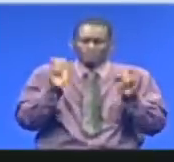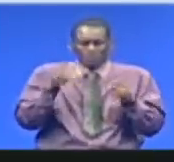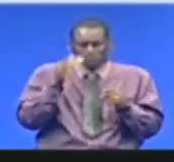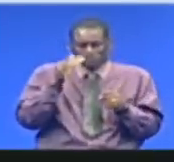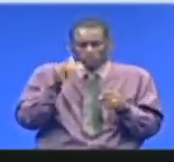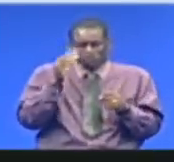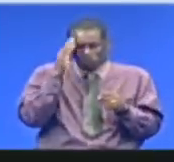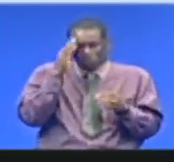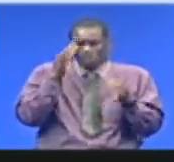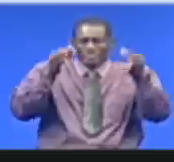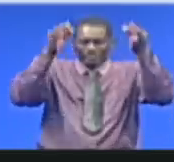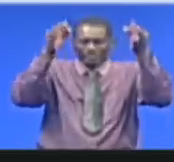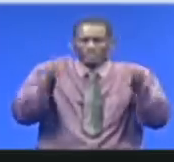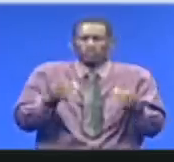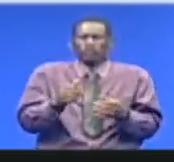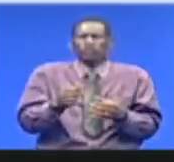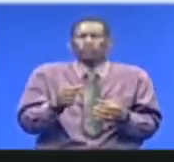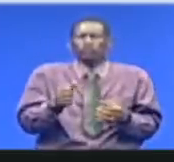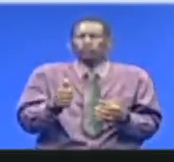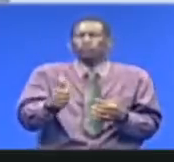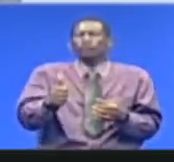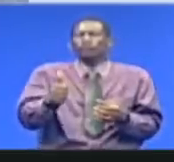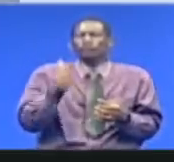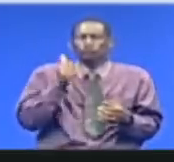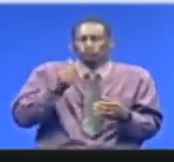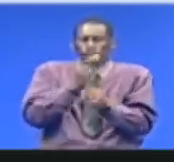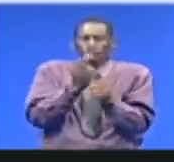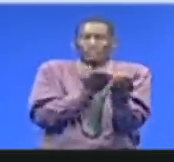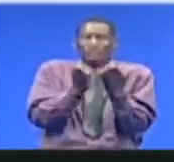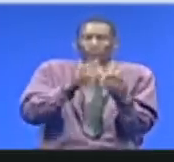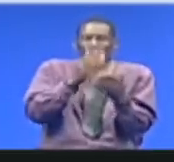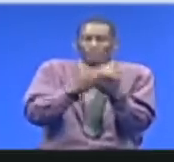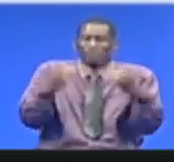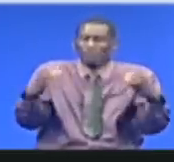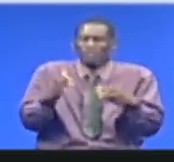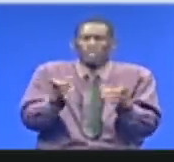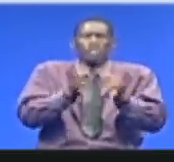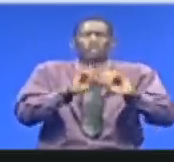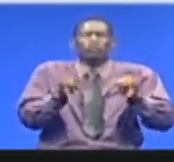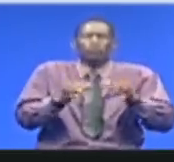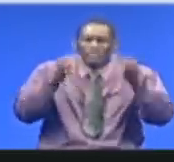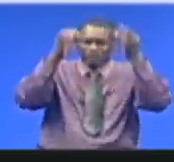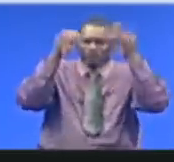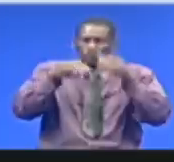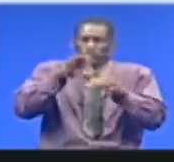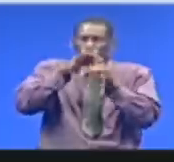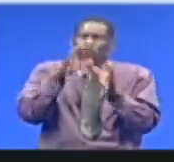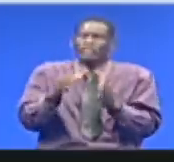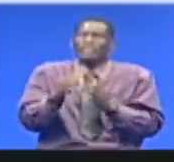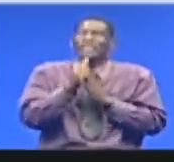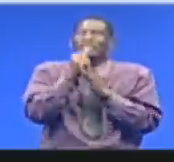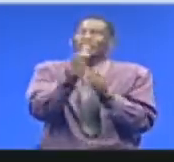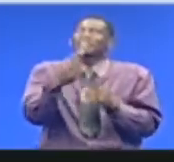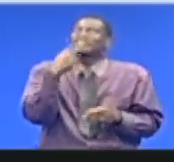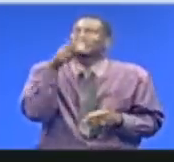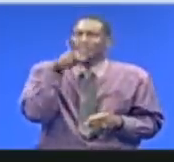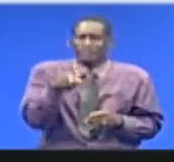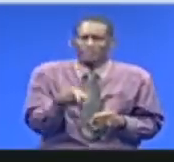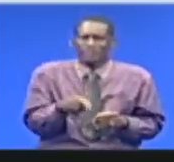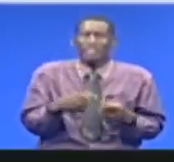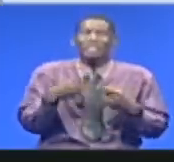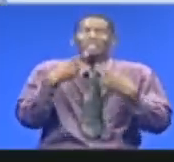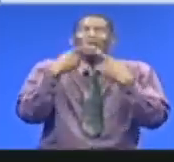the decision to resist certain companies was not a decision of voters. It was dictated by their leaders. The